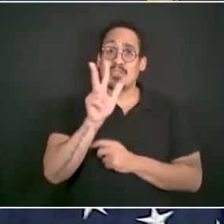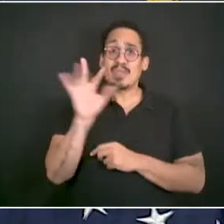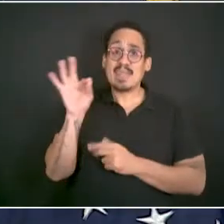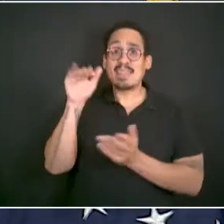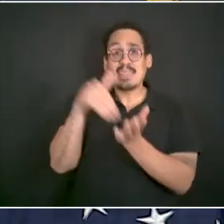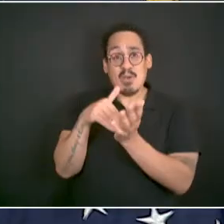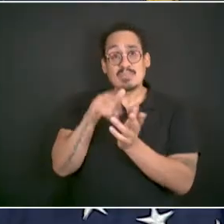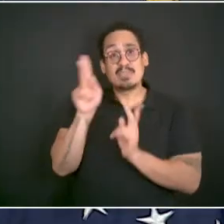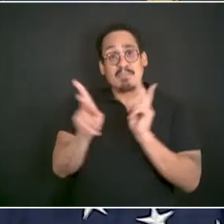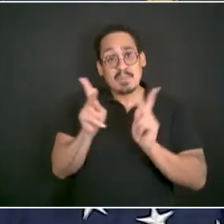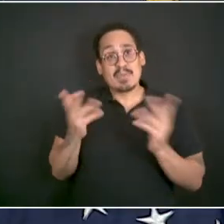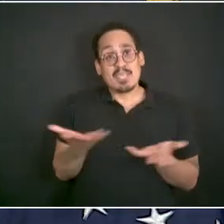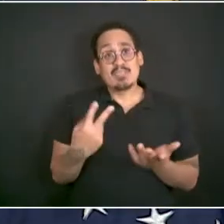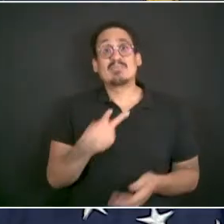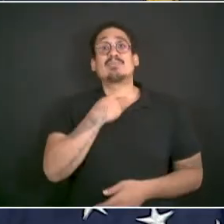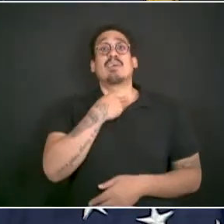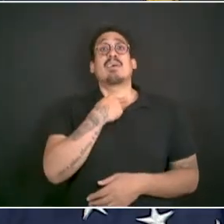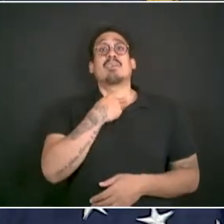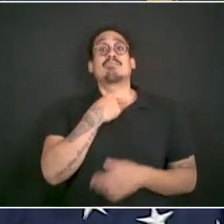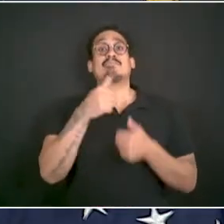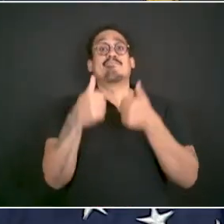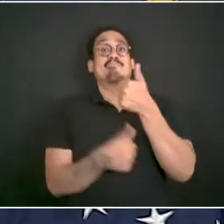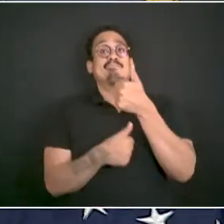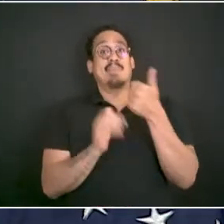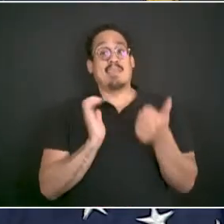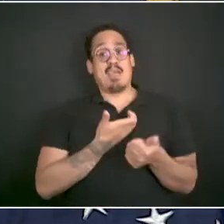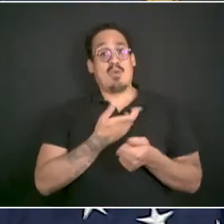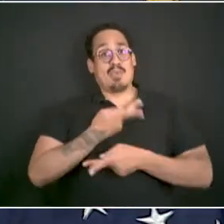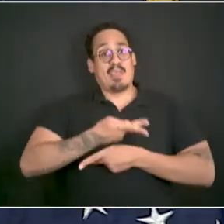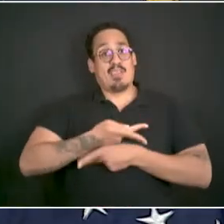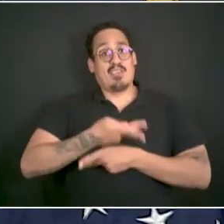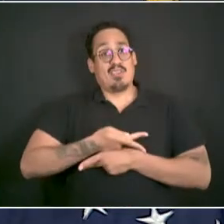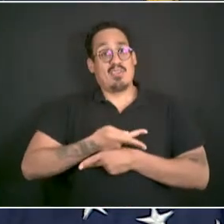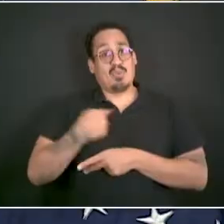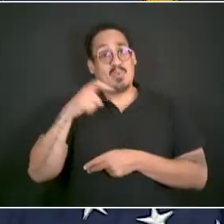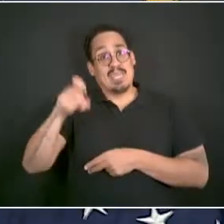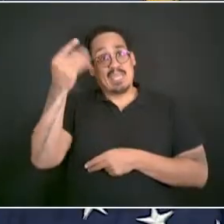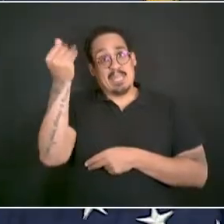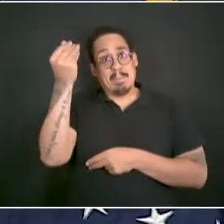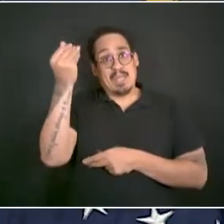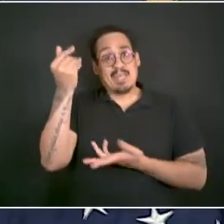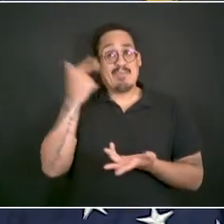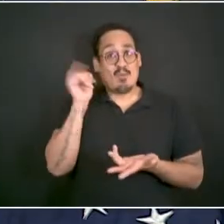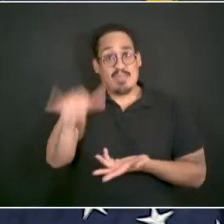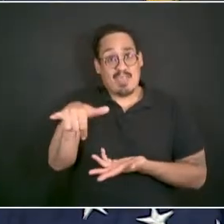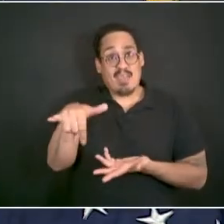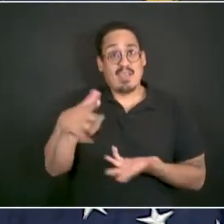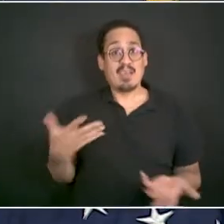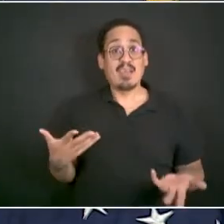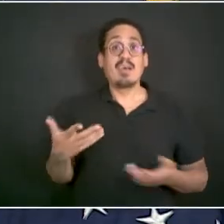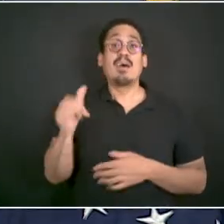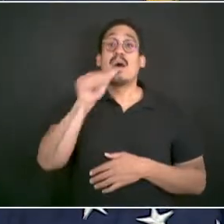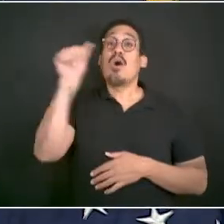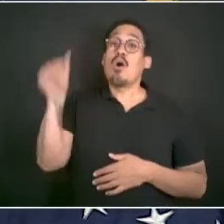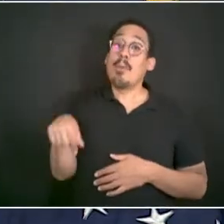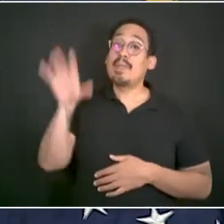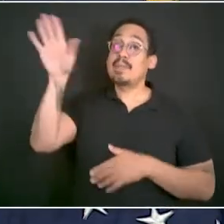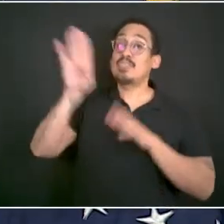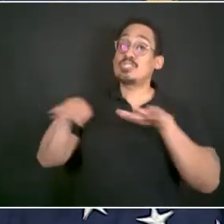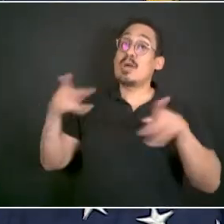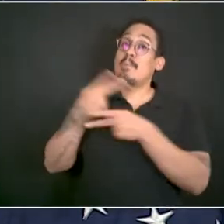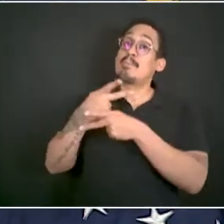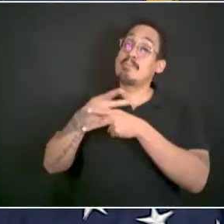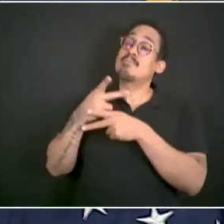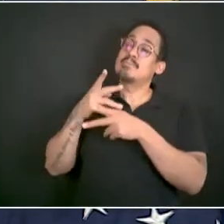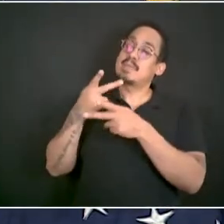billion. And Albany's child care program that they put in place and told us to sign up